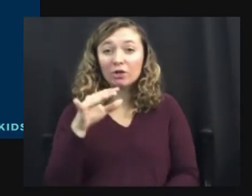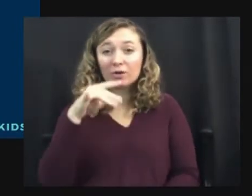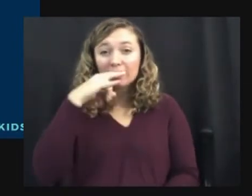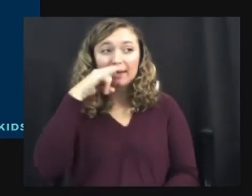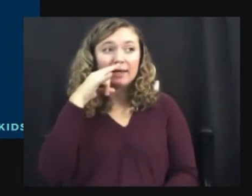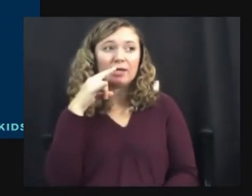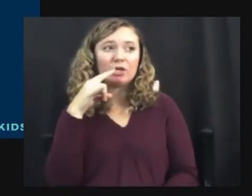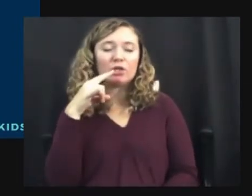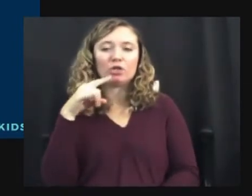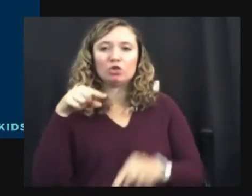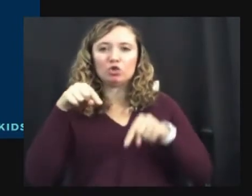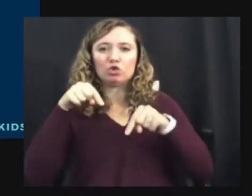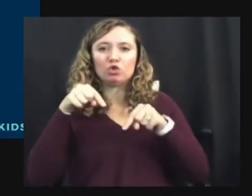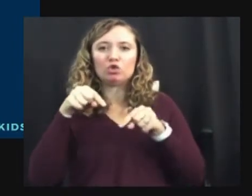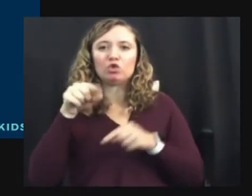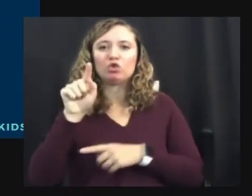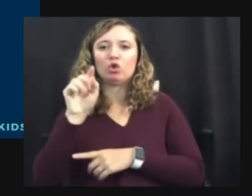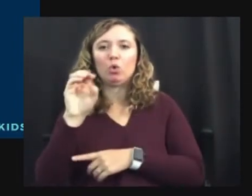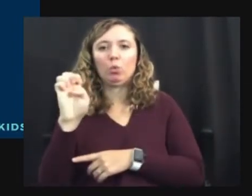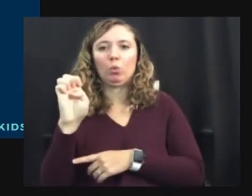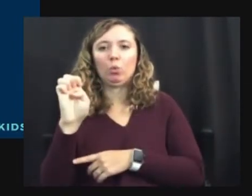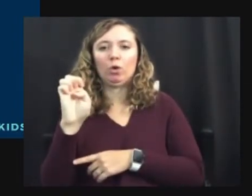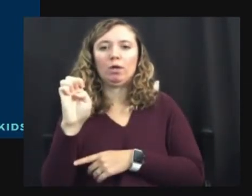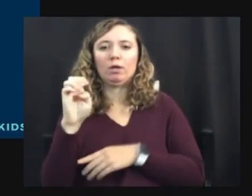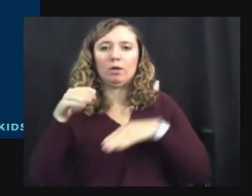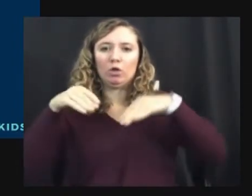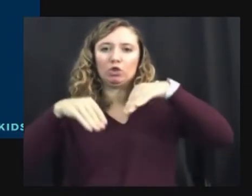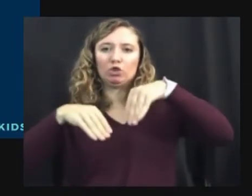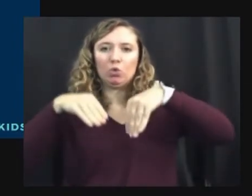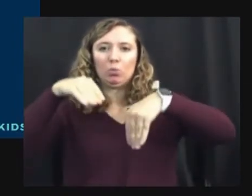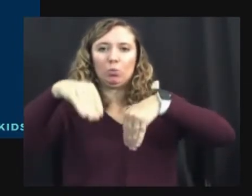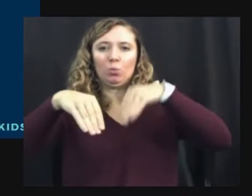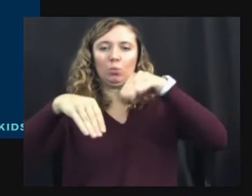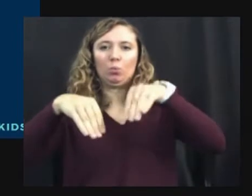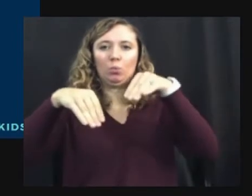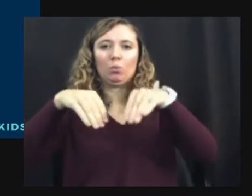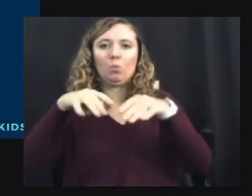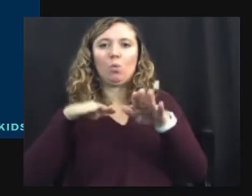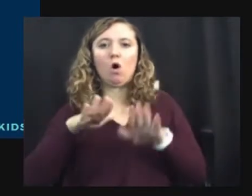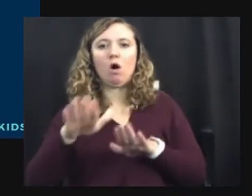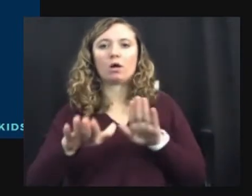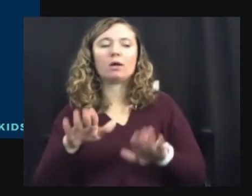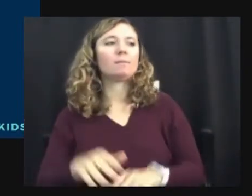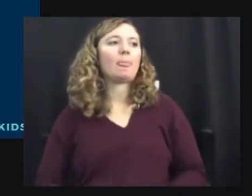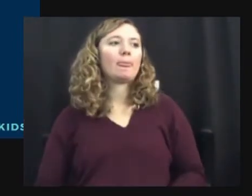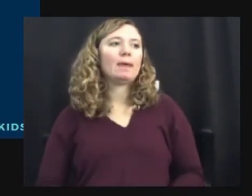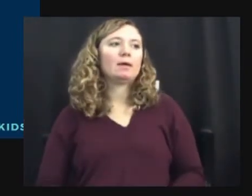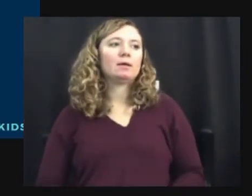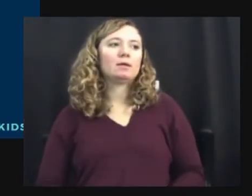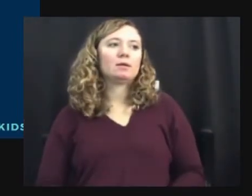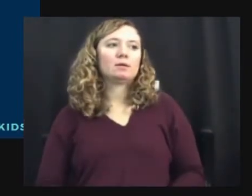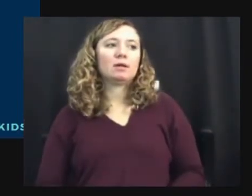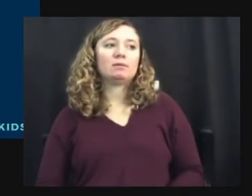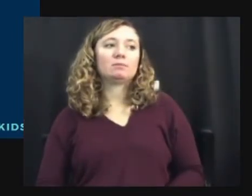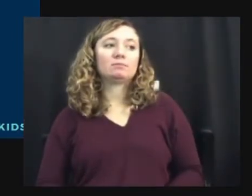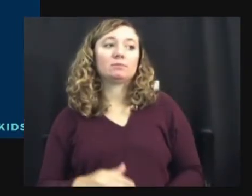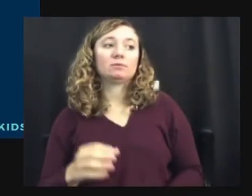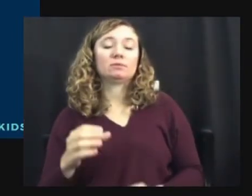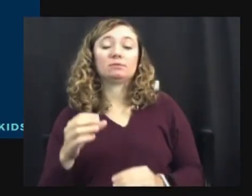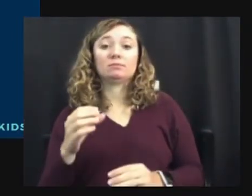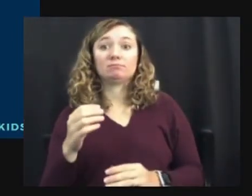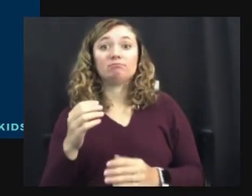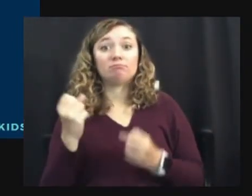your foot, and W sit is you have a lot of autistic kids are super bendy, and they sit with